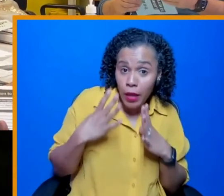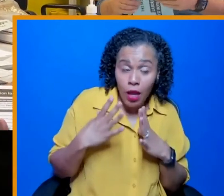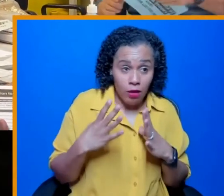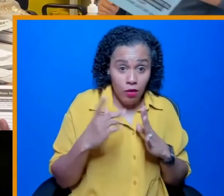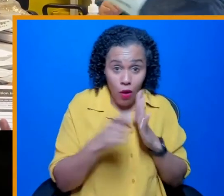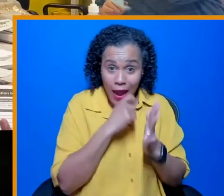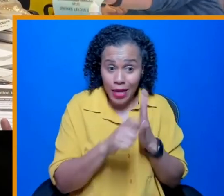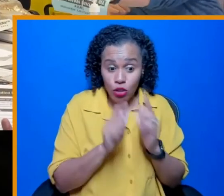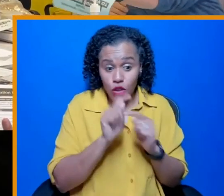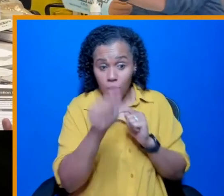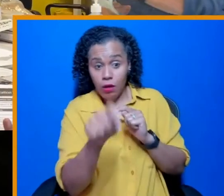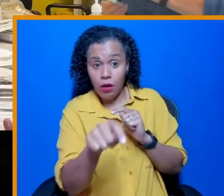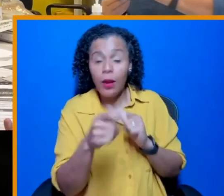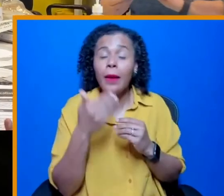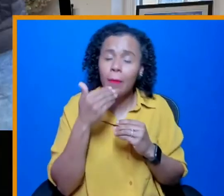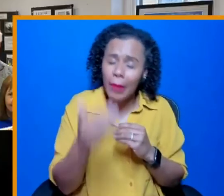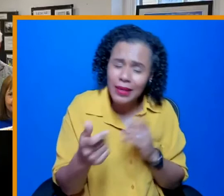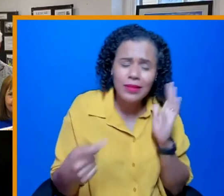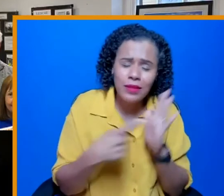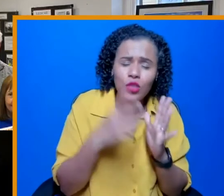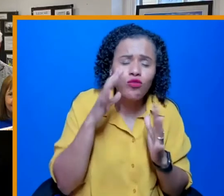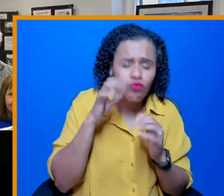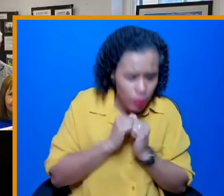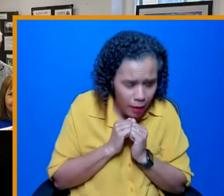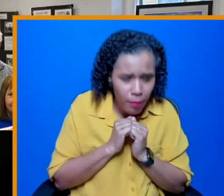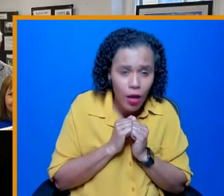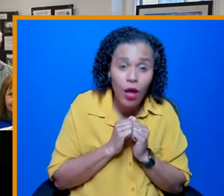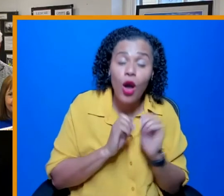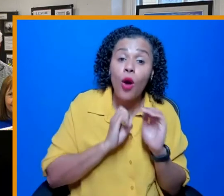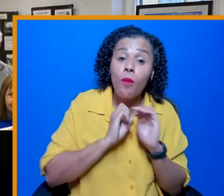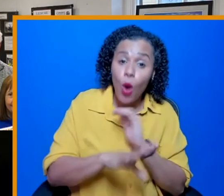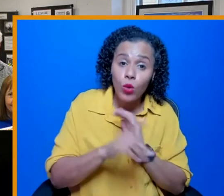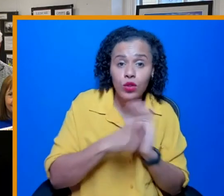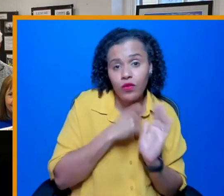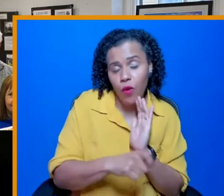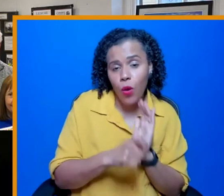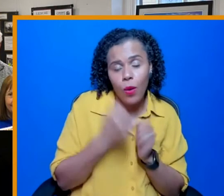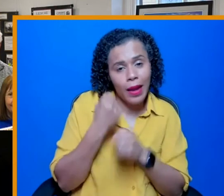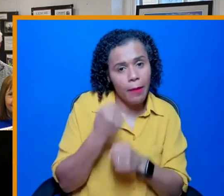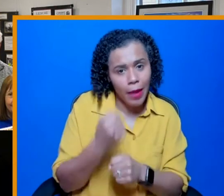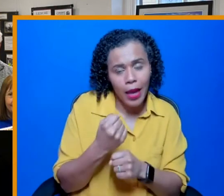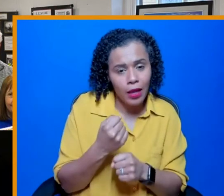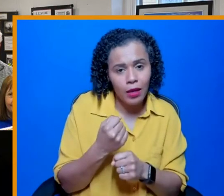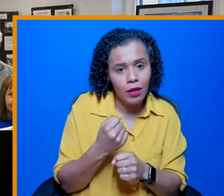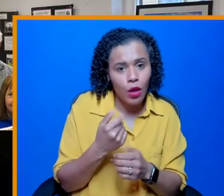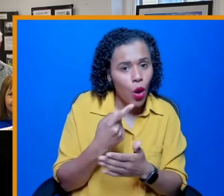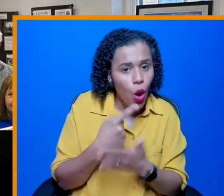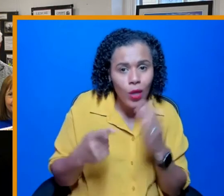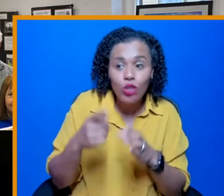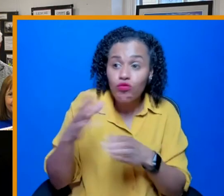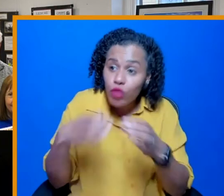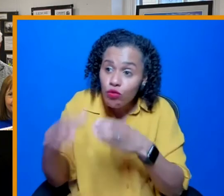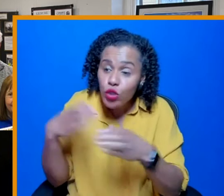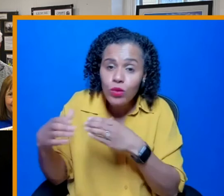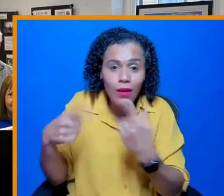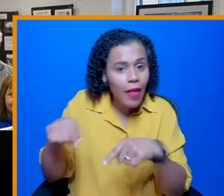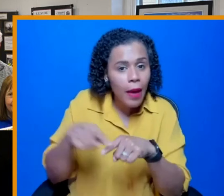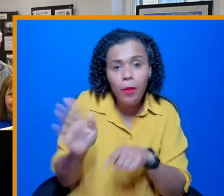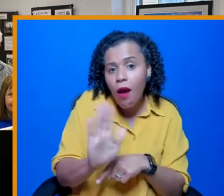that please remember to have a postal vote campaign, not just to recruit postal voters, but also to think